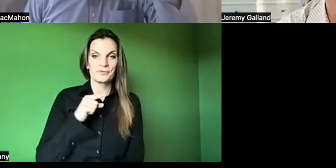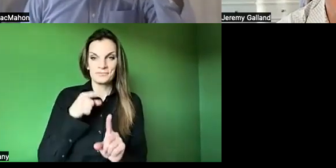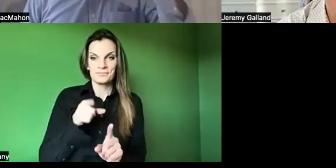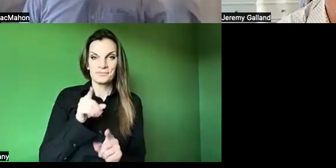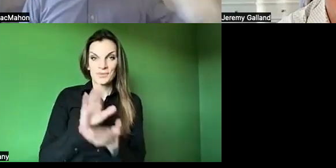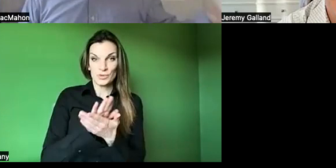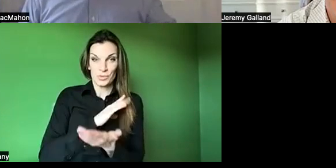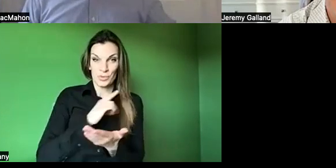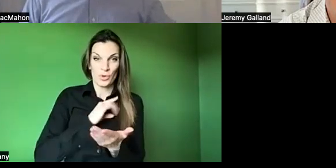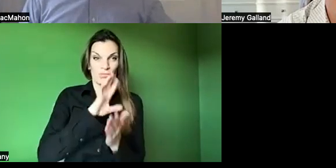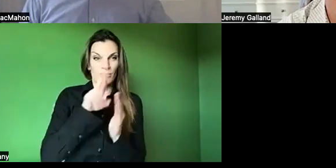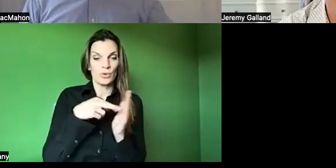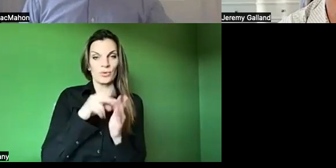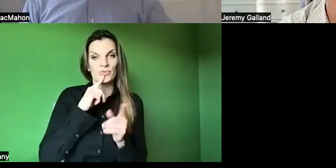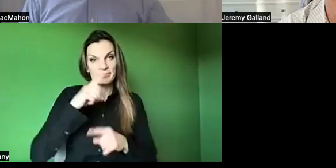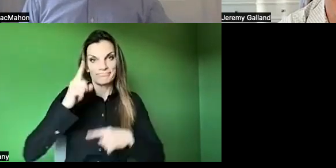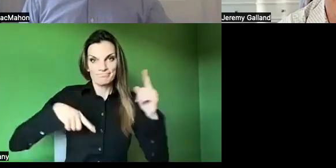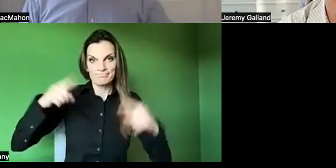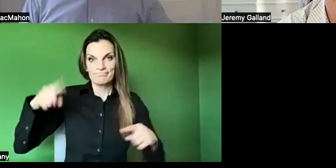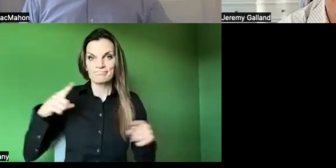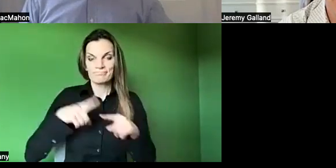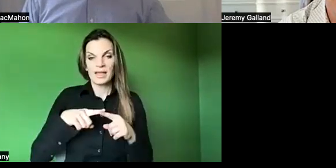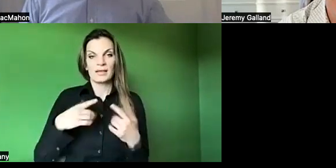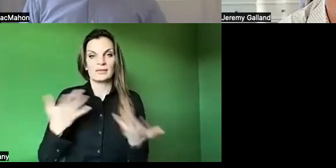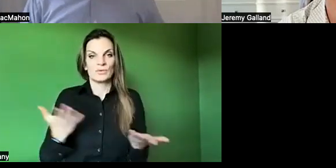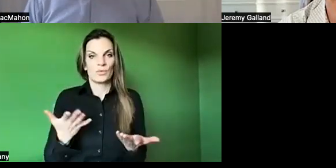board changes. It depends on what issues the